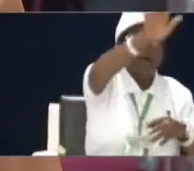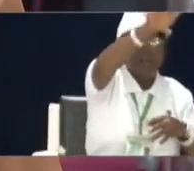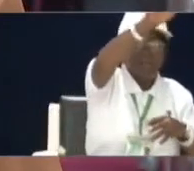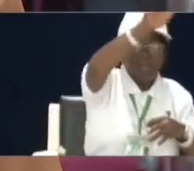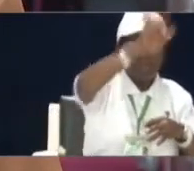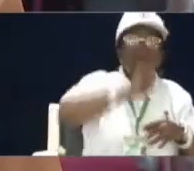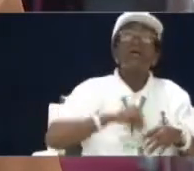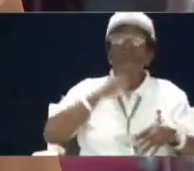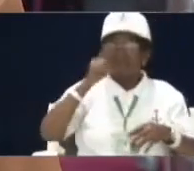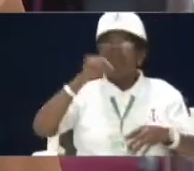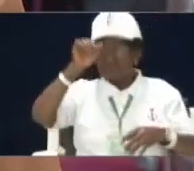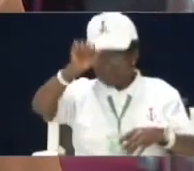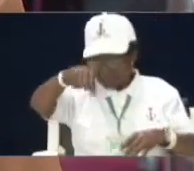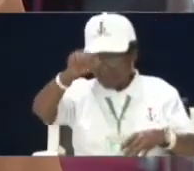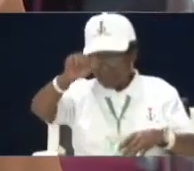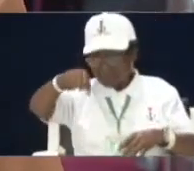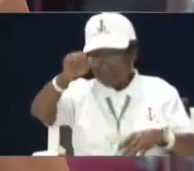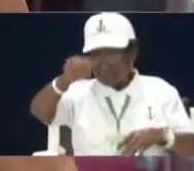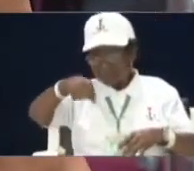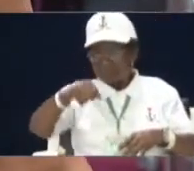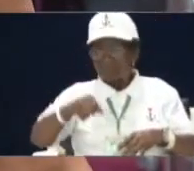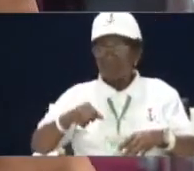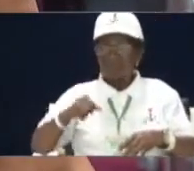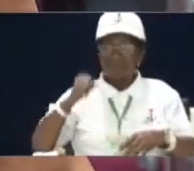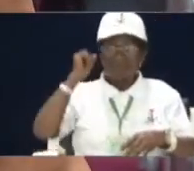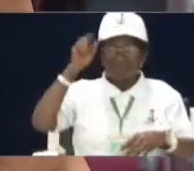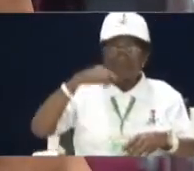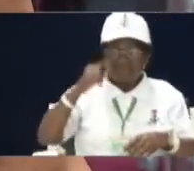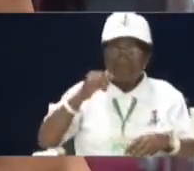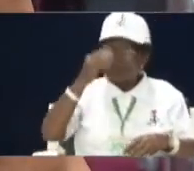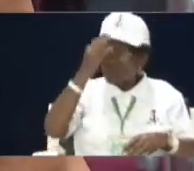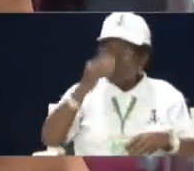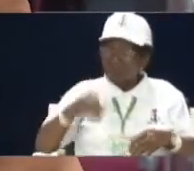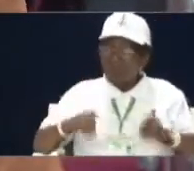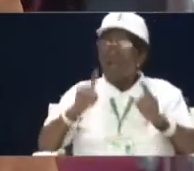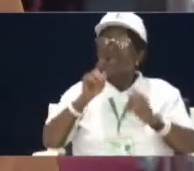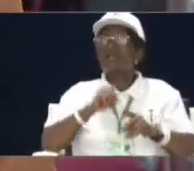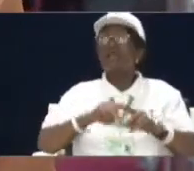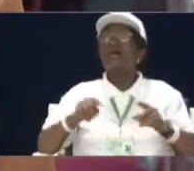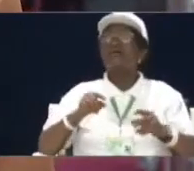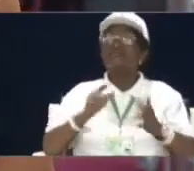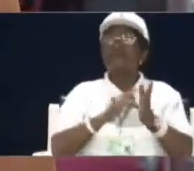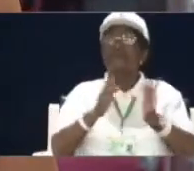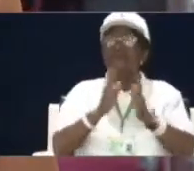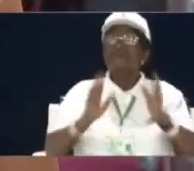I said, yes. He said, why can't Christians fly?